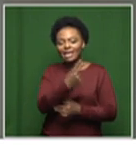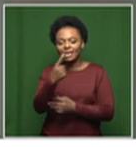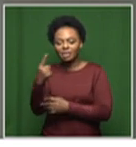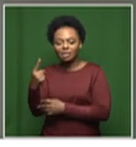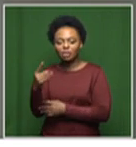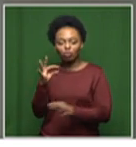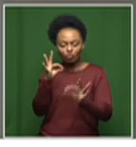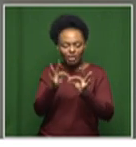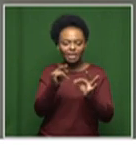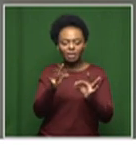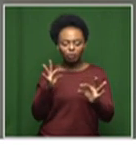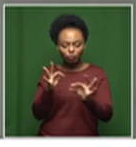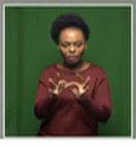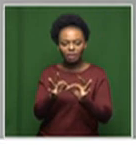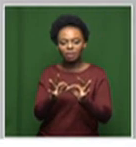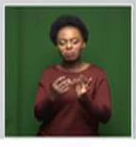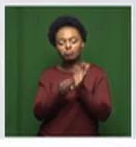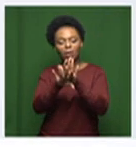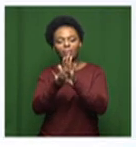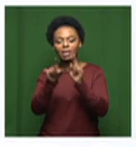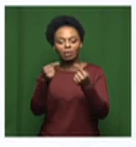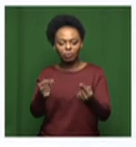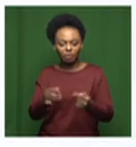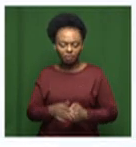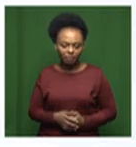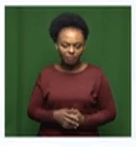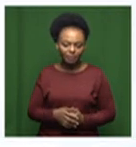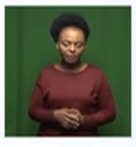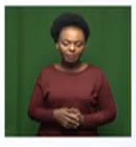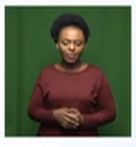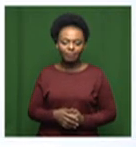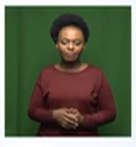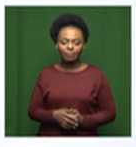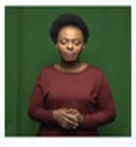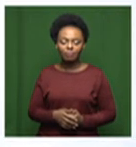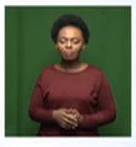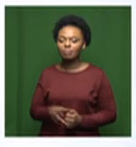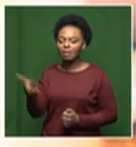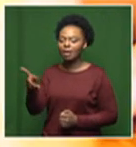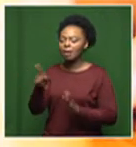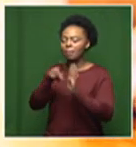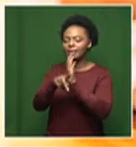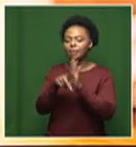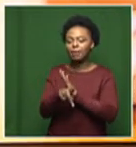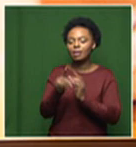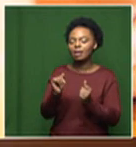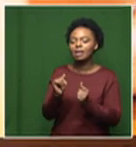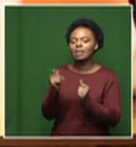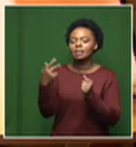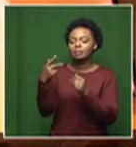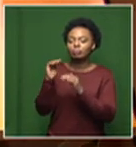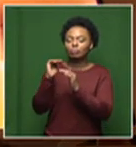unique and cannot be duplicated or replicated. Let's talk about the basic principles of security that apply to the tap and